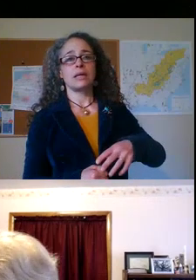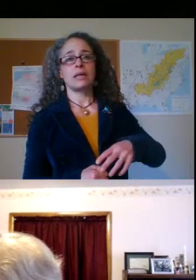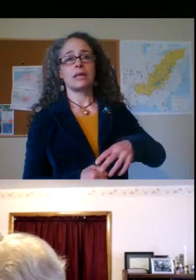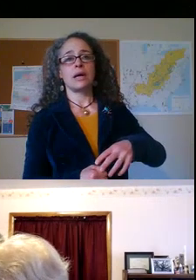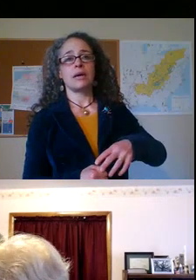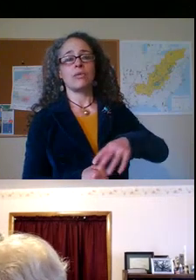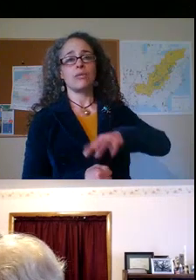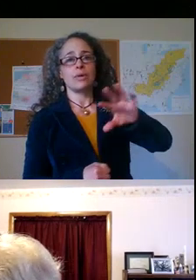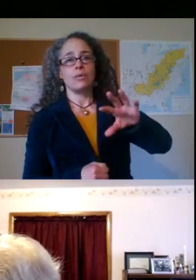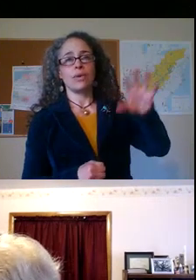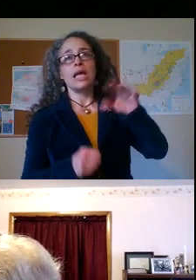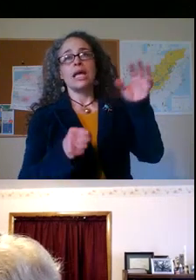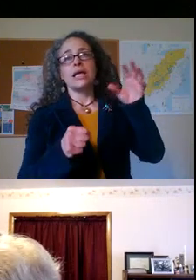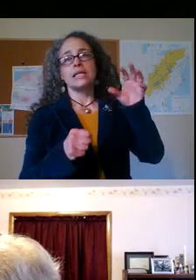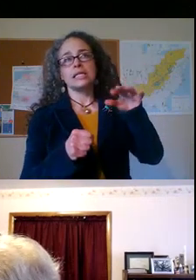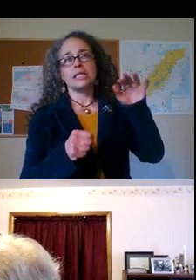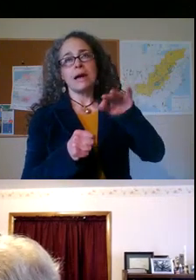money